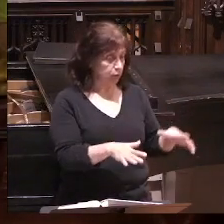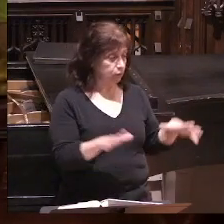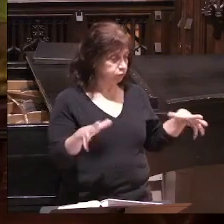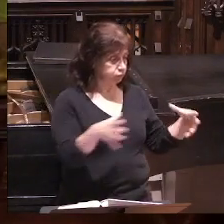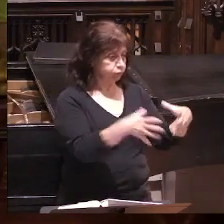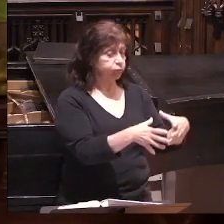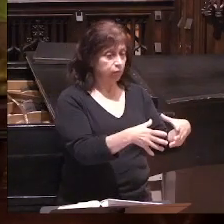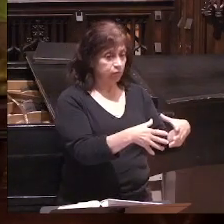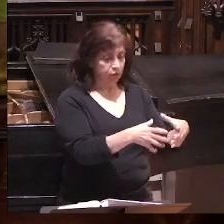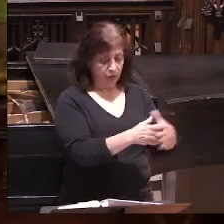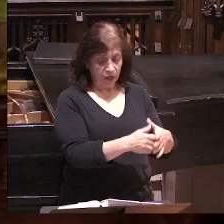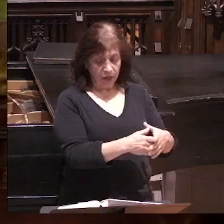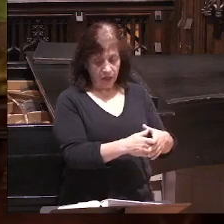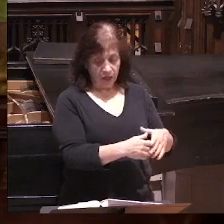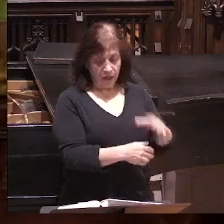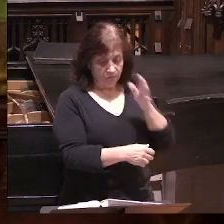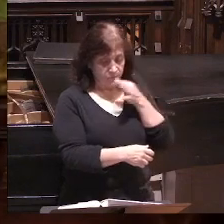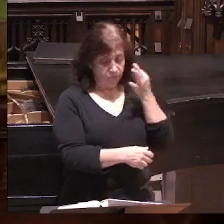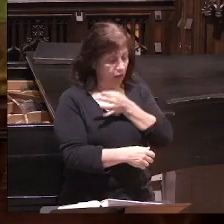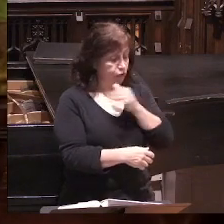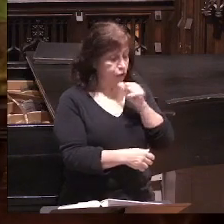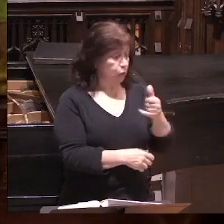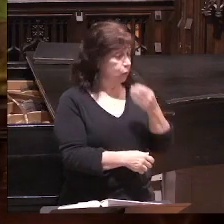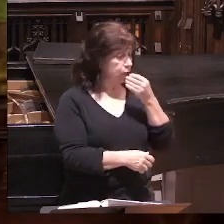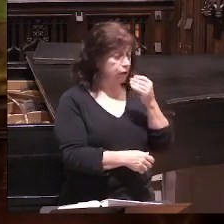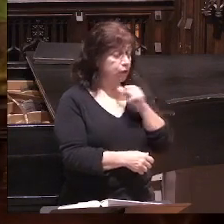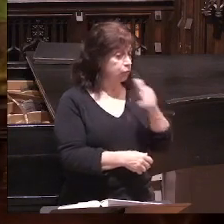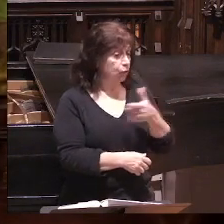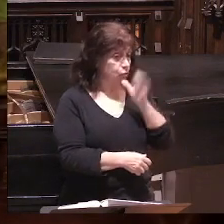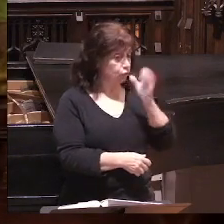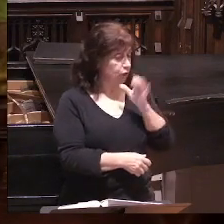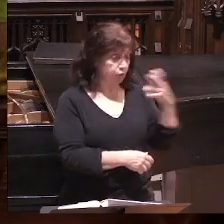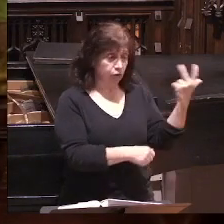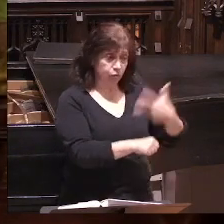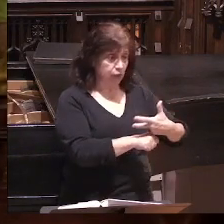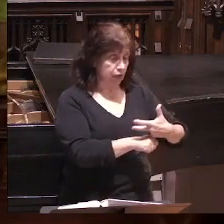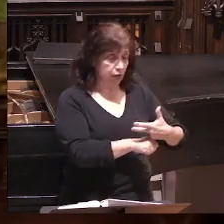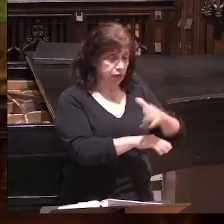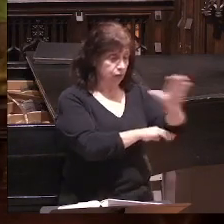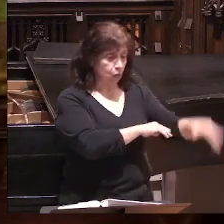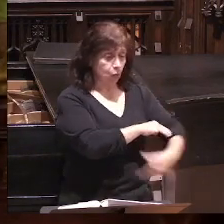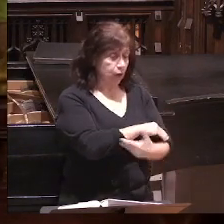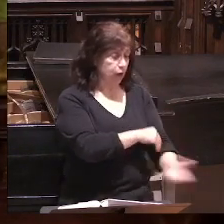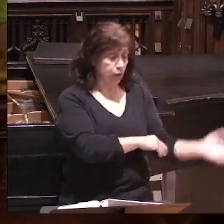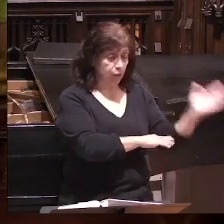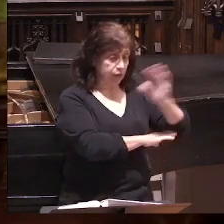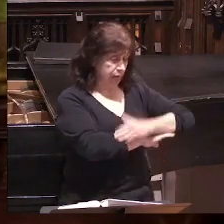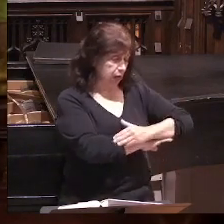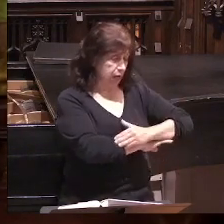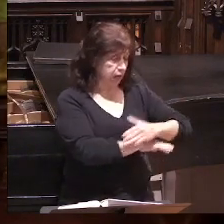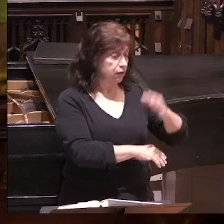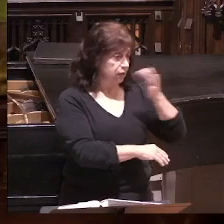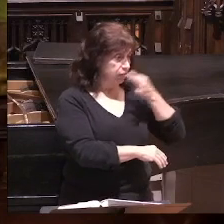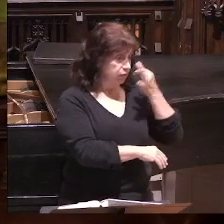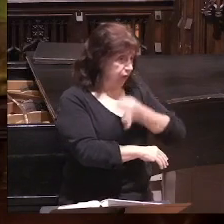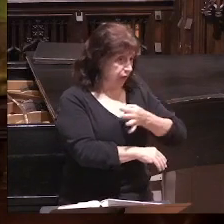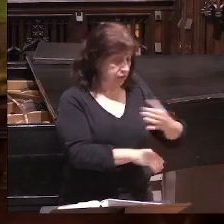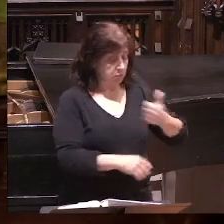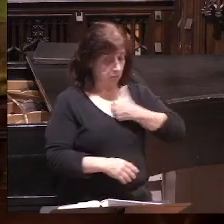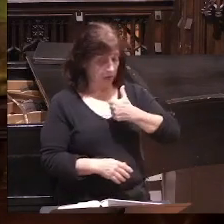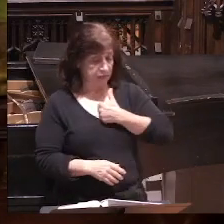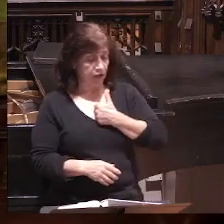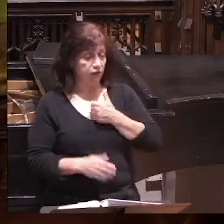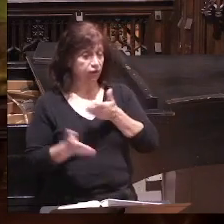a fast on my behalf and neither eat nor drink for 3 days, night or day. I and my maids will